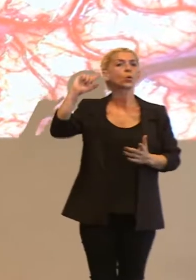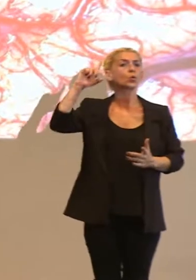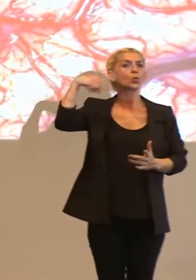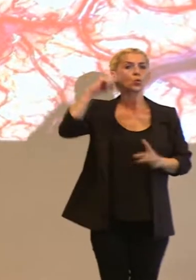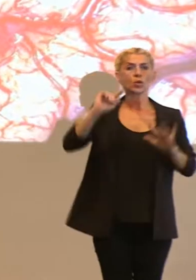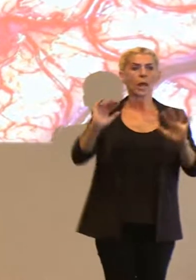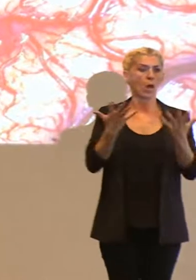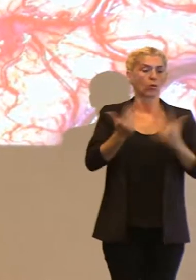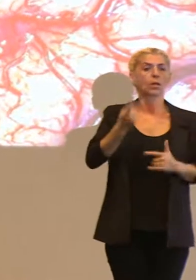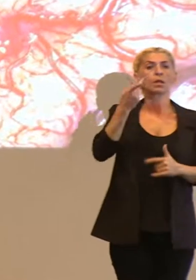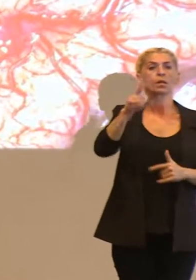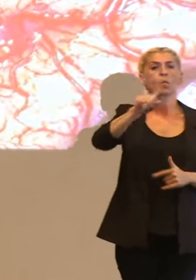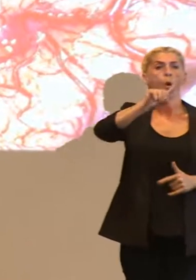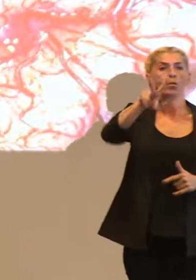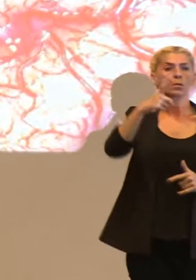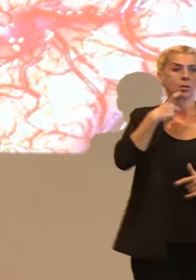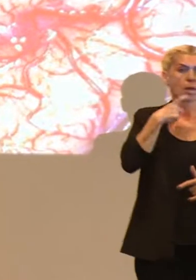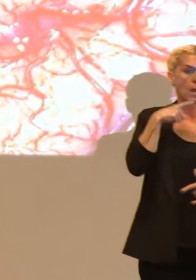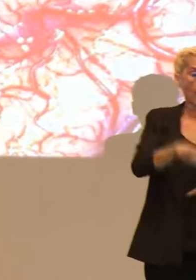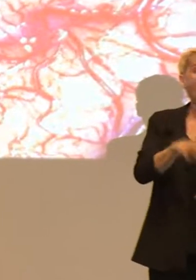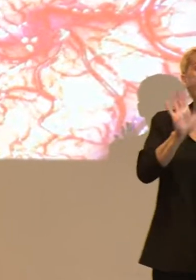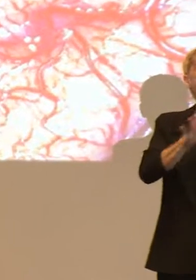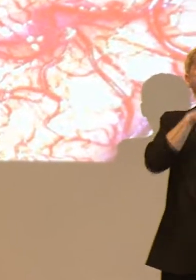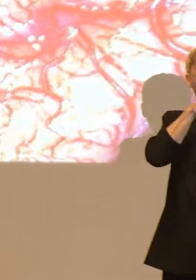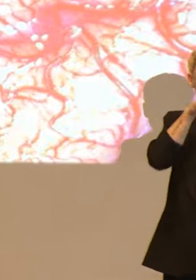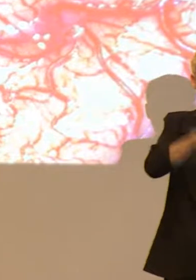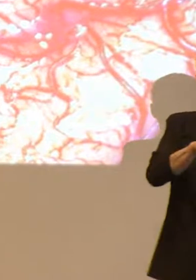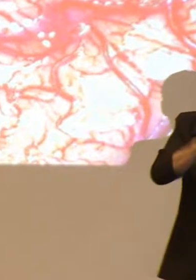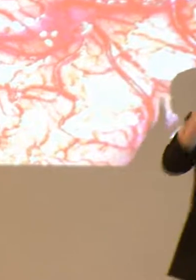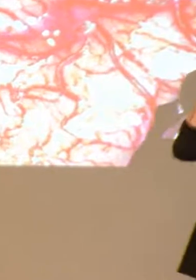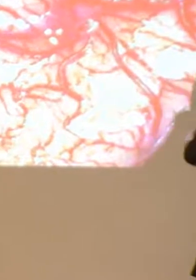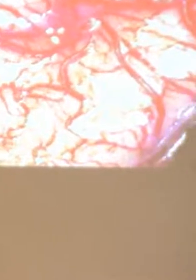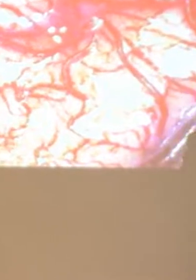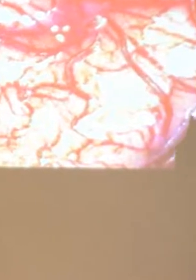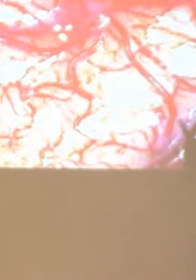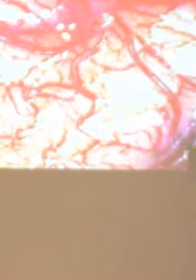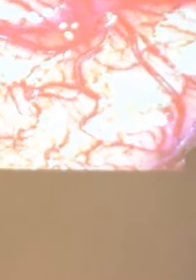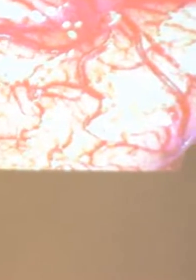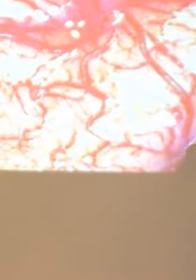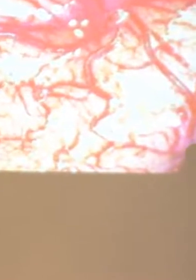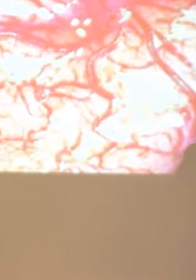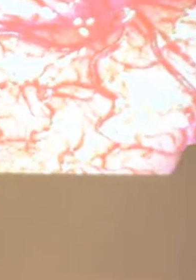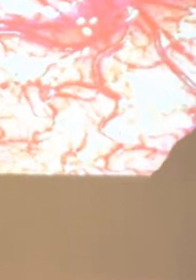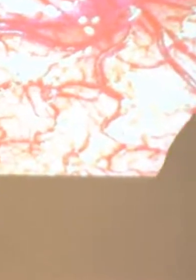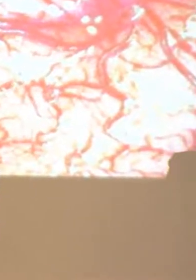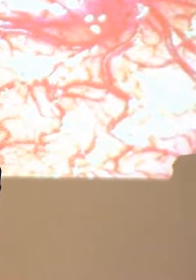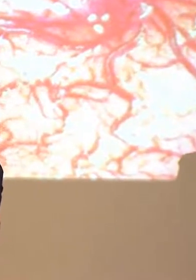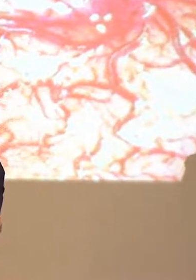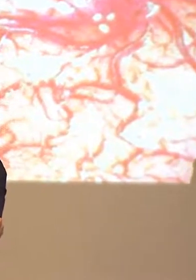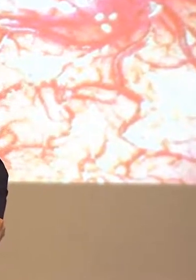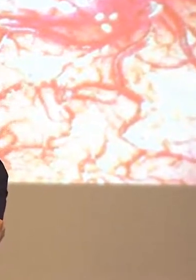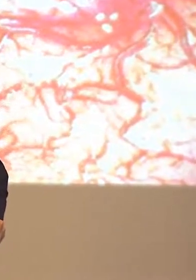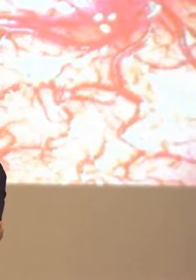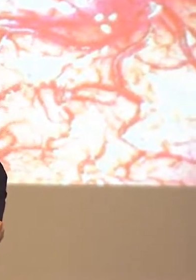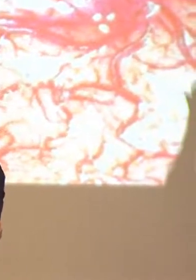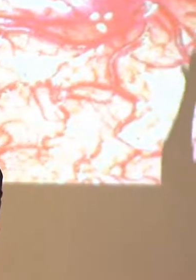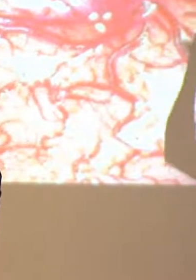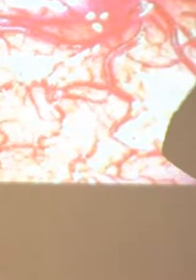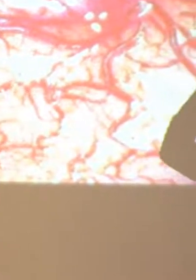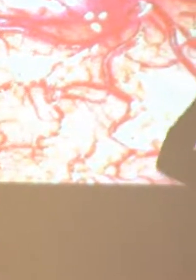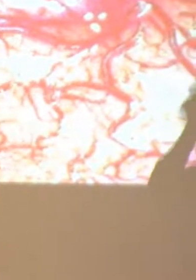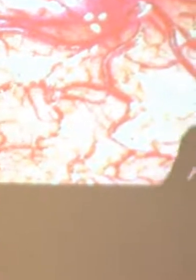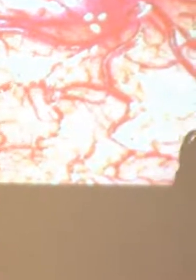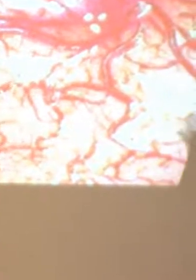i'm a neurologist so of course i'm very much preoccupied with how brain works and how we